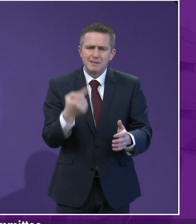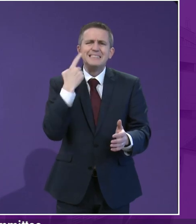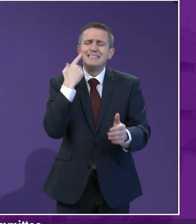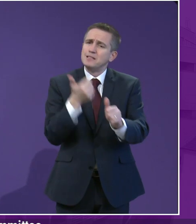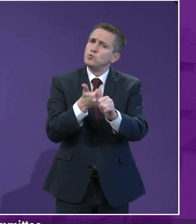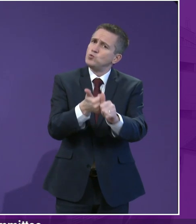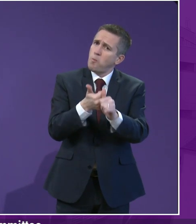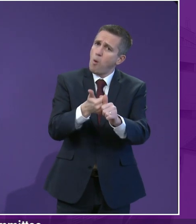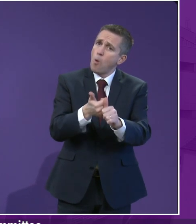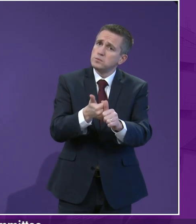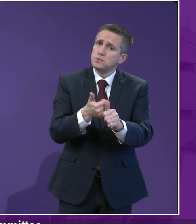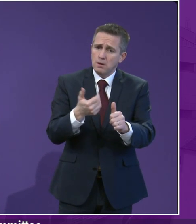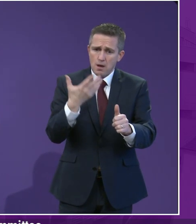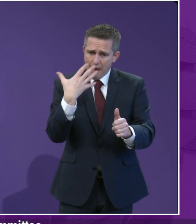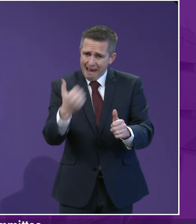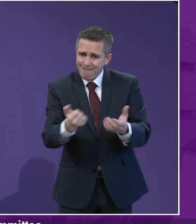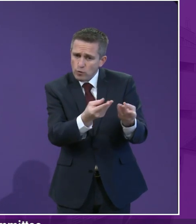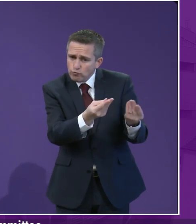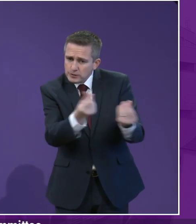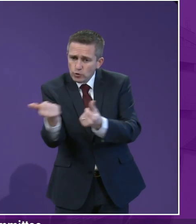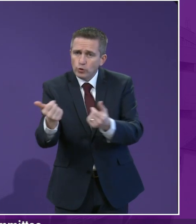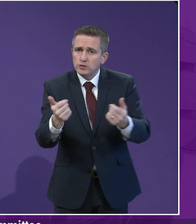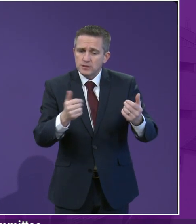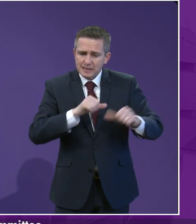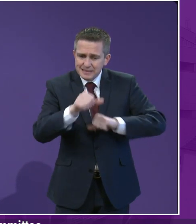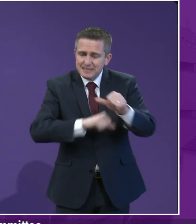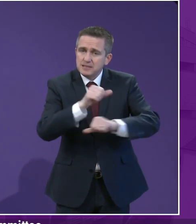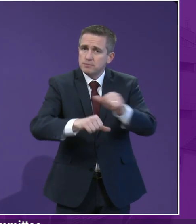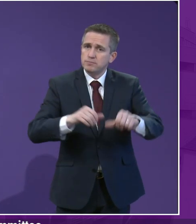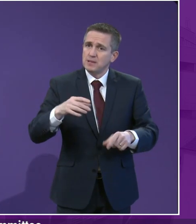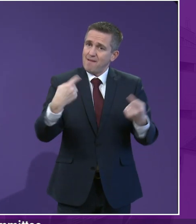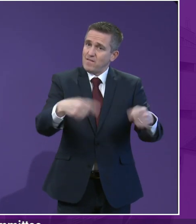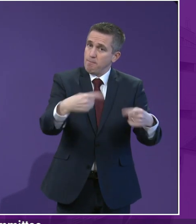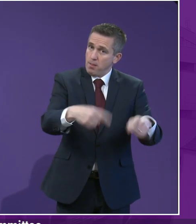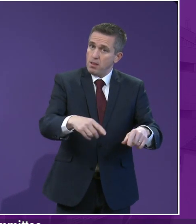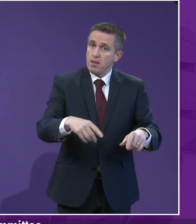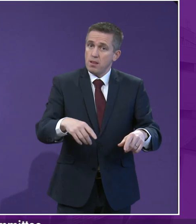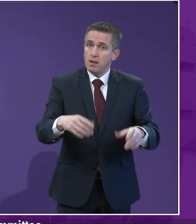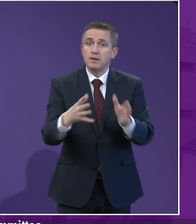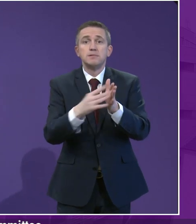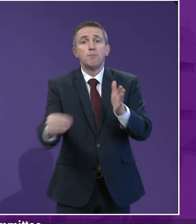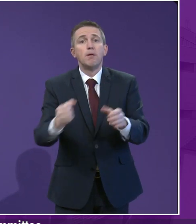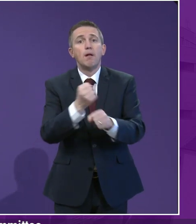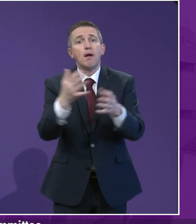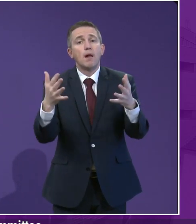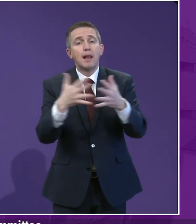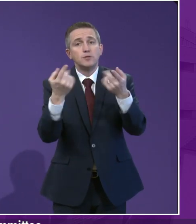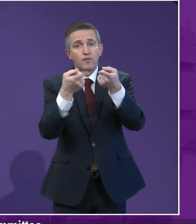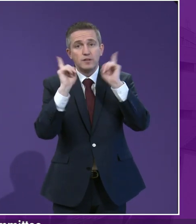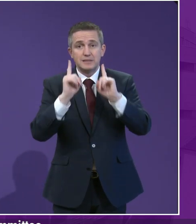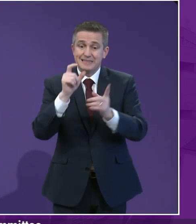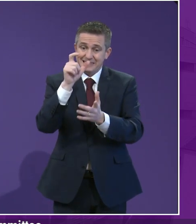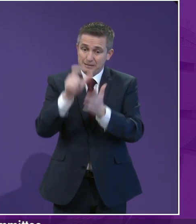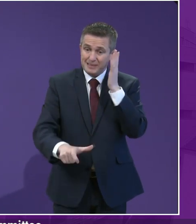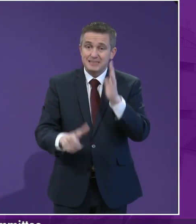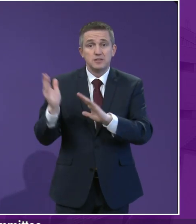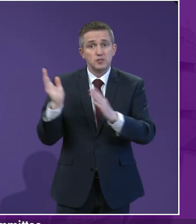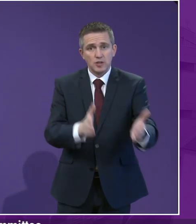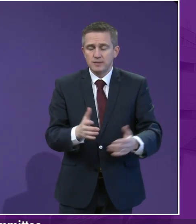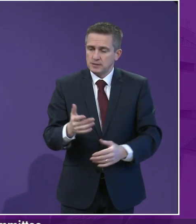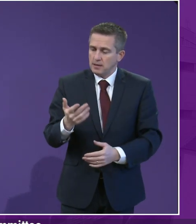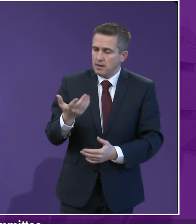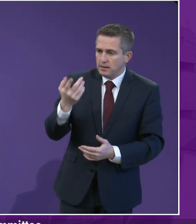Lauren. Yeah, I'm not sure whether or not there's a hierarchy, but there's certainly some certain disabilities that are much easier to